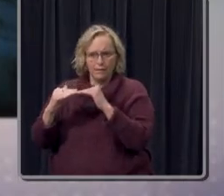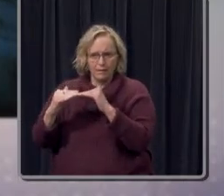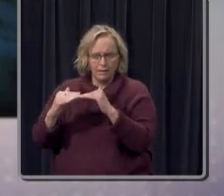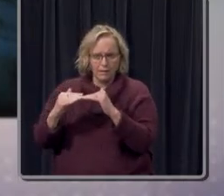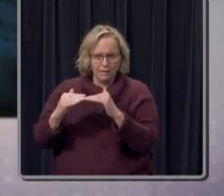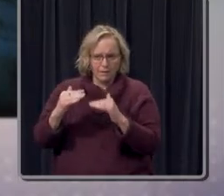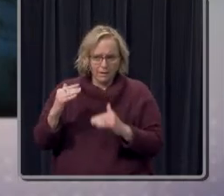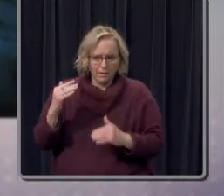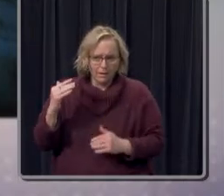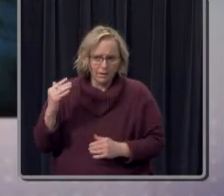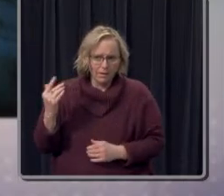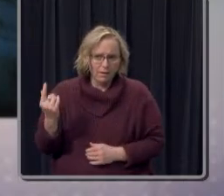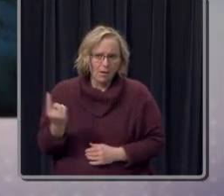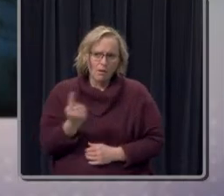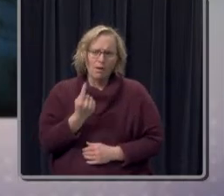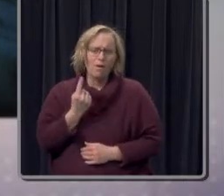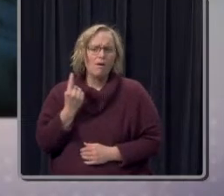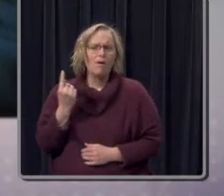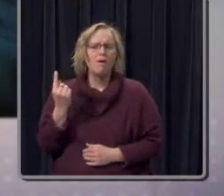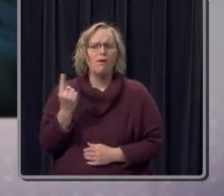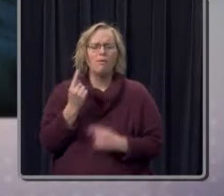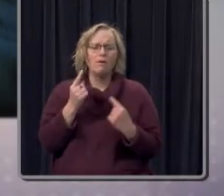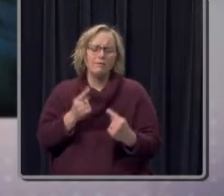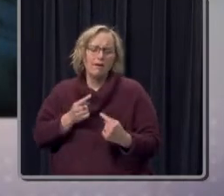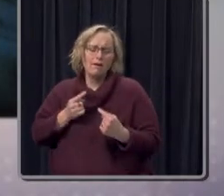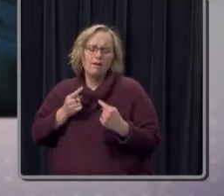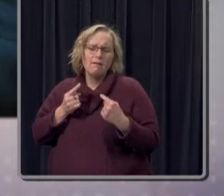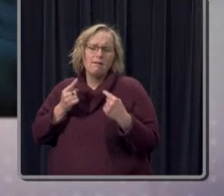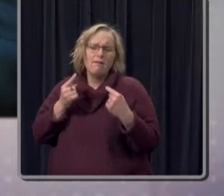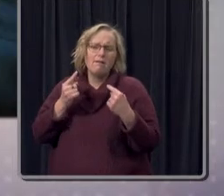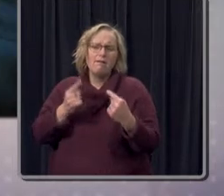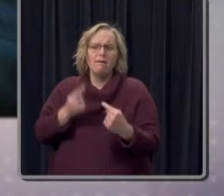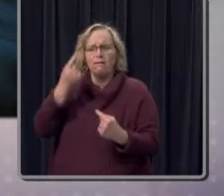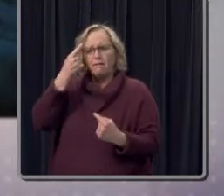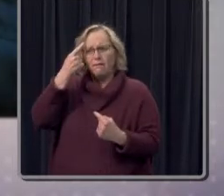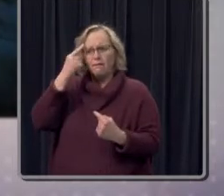Always fighting for equality.